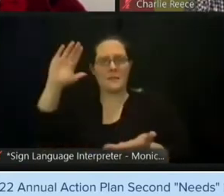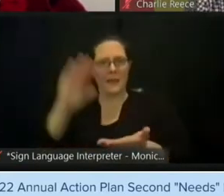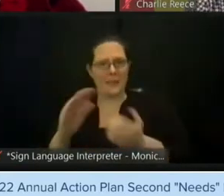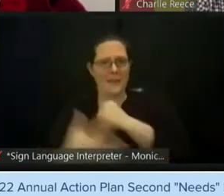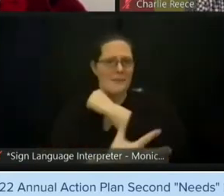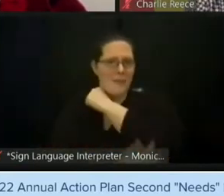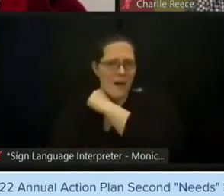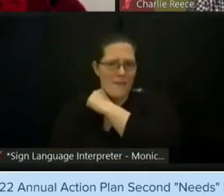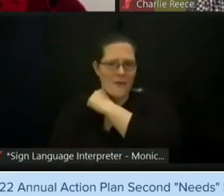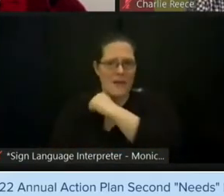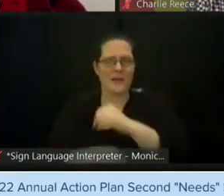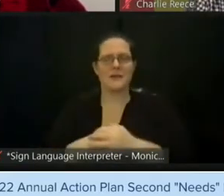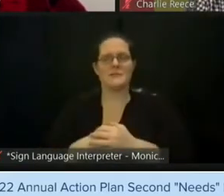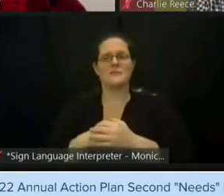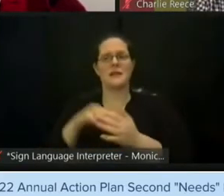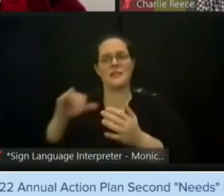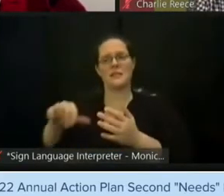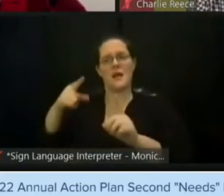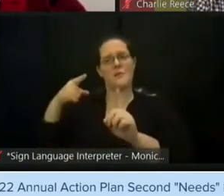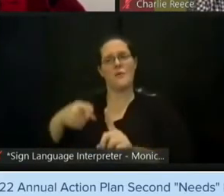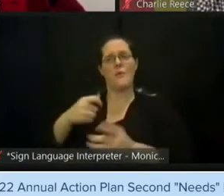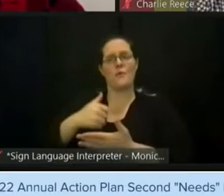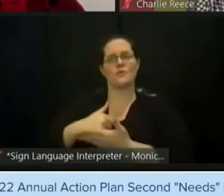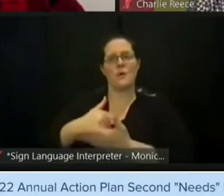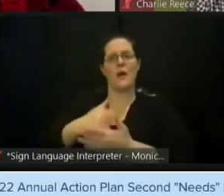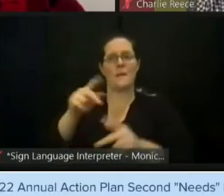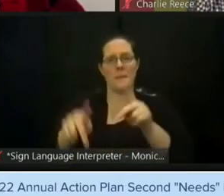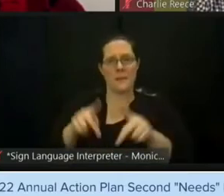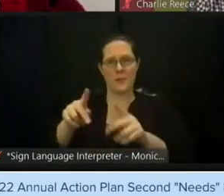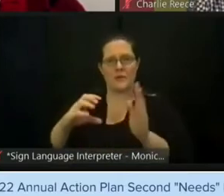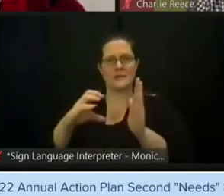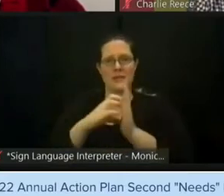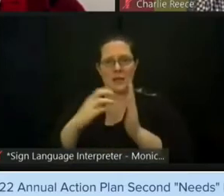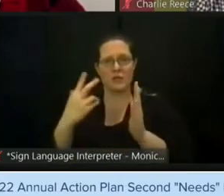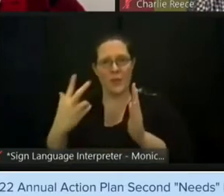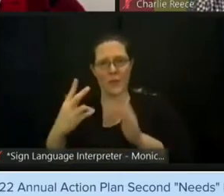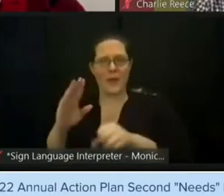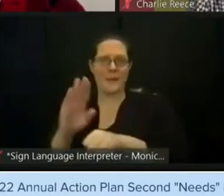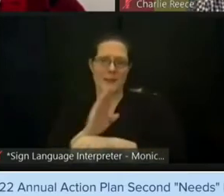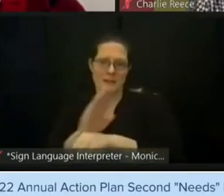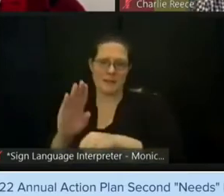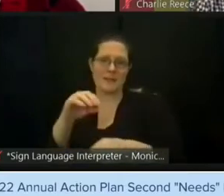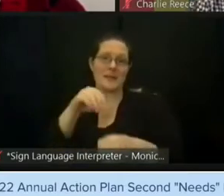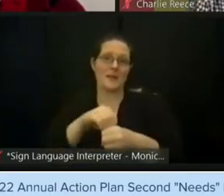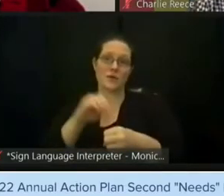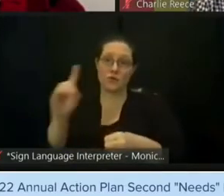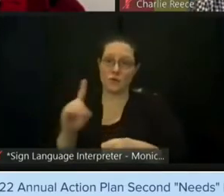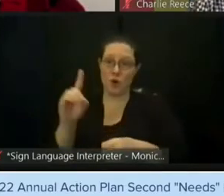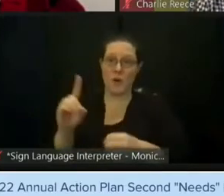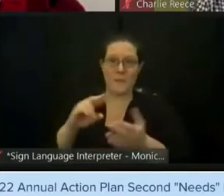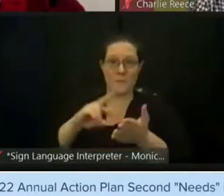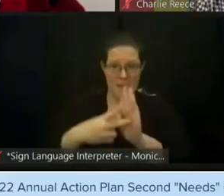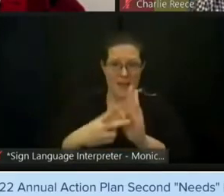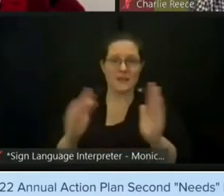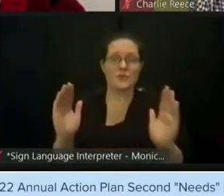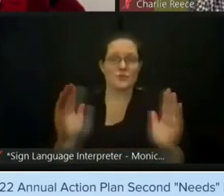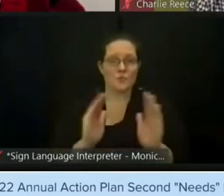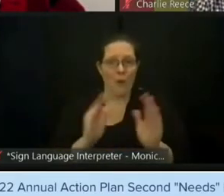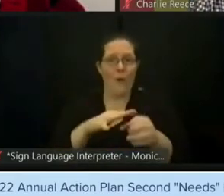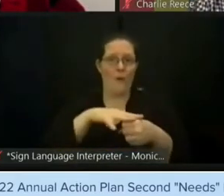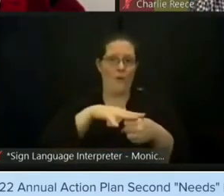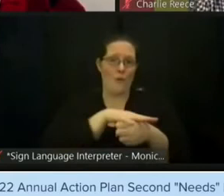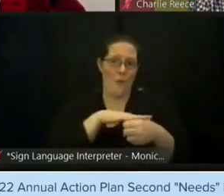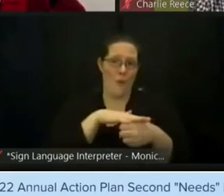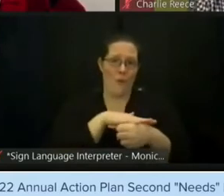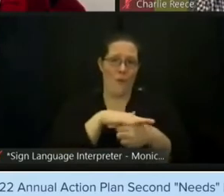It is intended to help Section 3 businesses, which in Durham would be small,